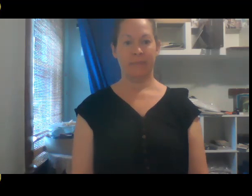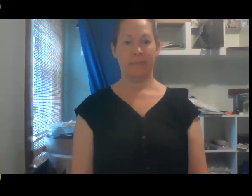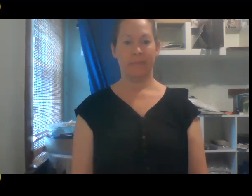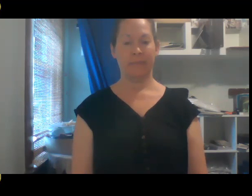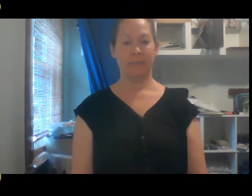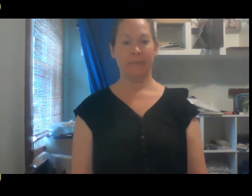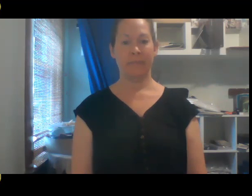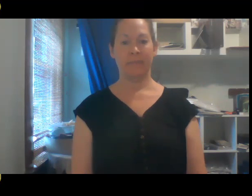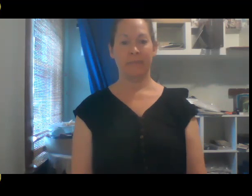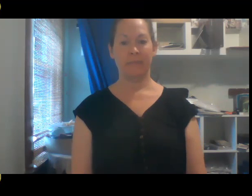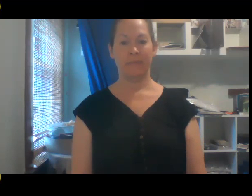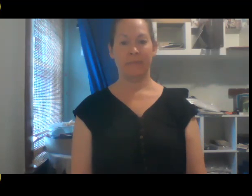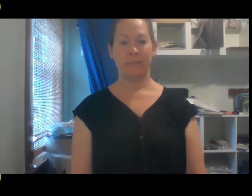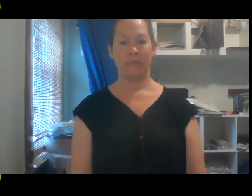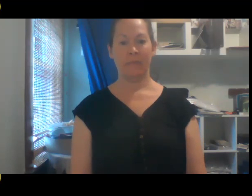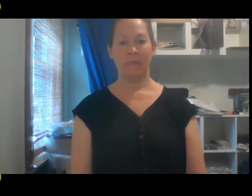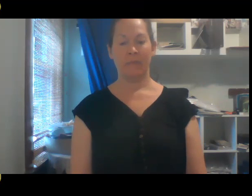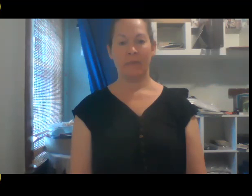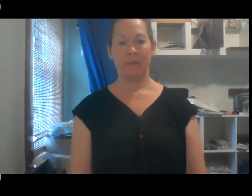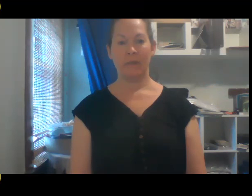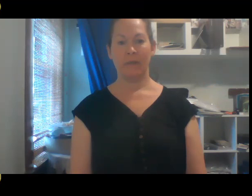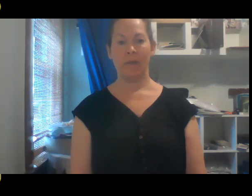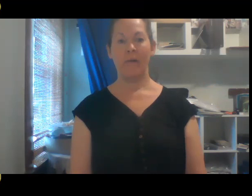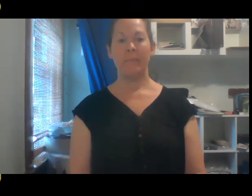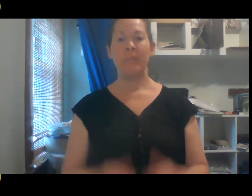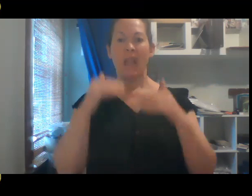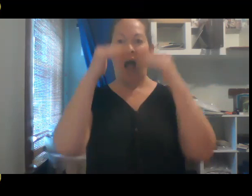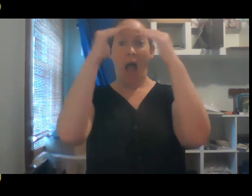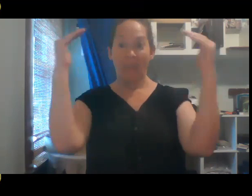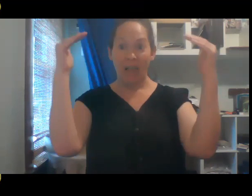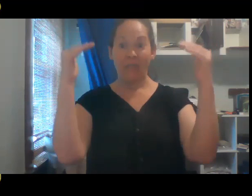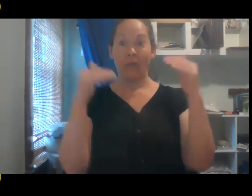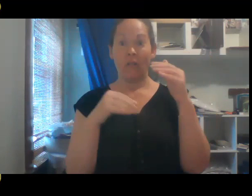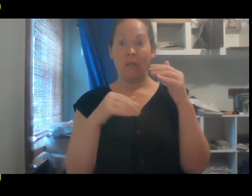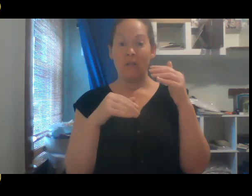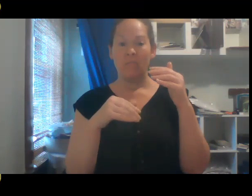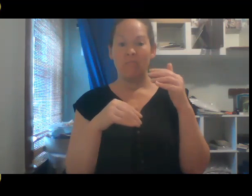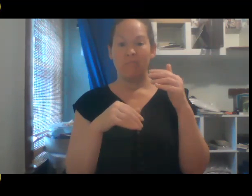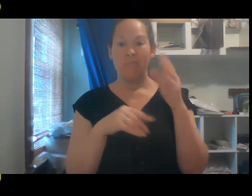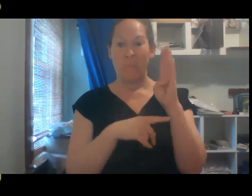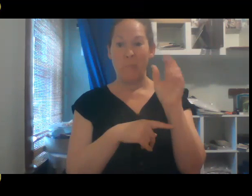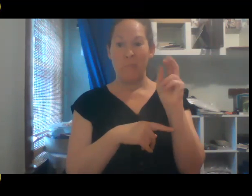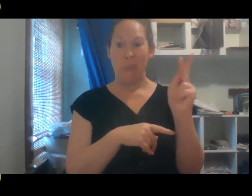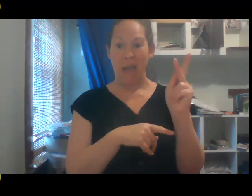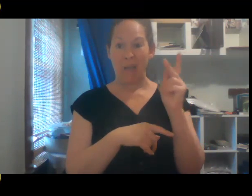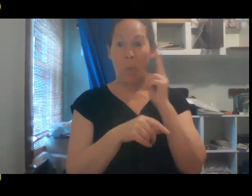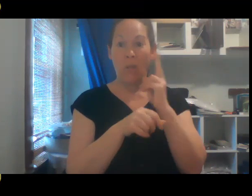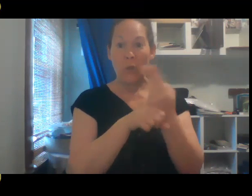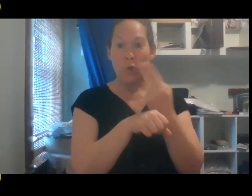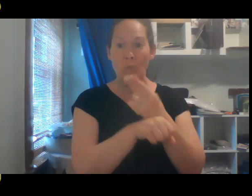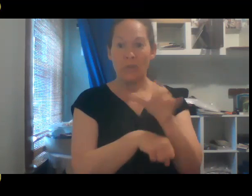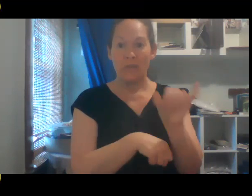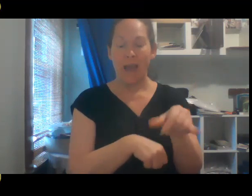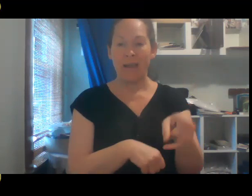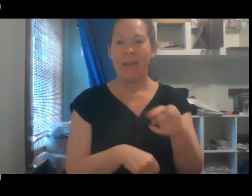high level financial transactions tend to use that. Definitely you tend to get this applied against you more because this makes